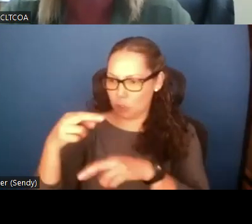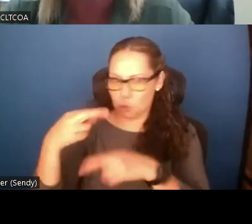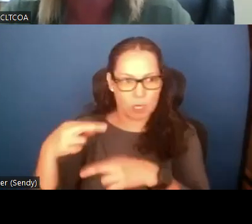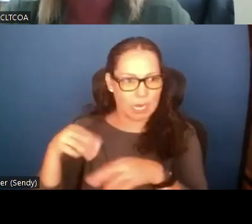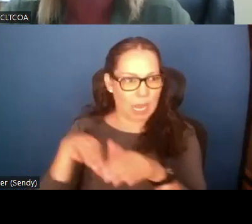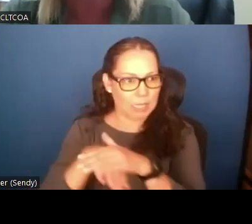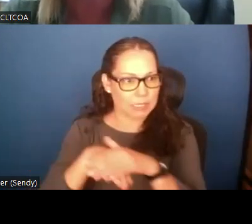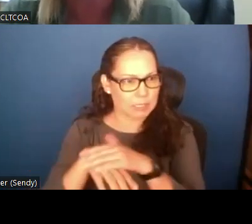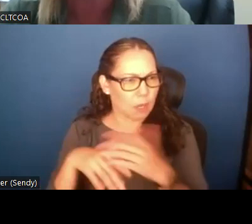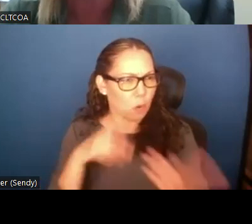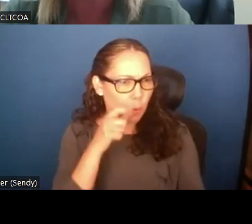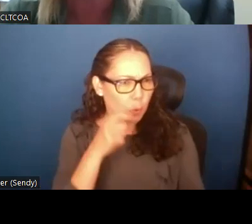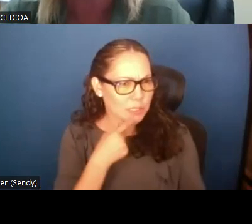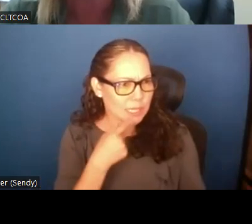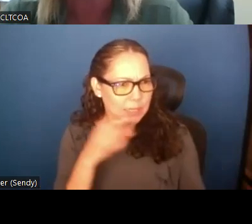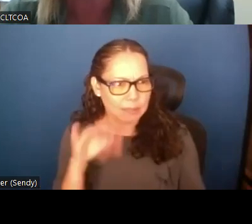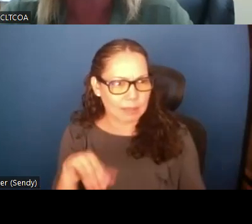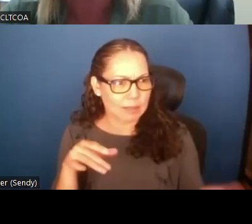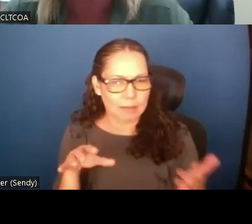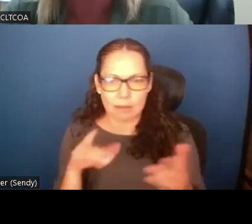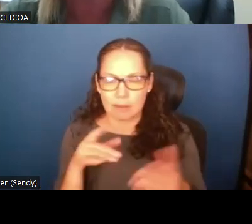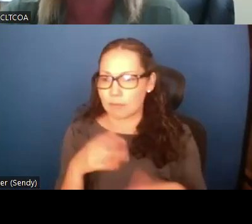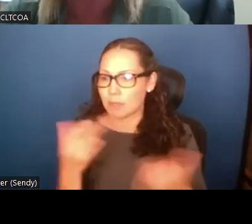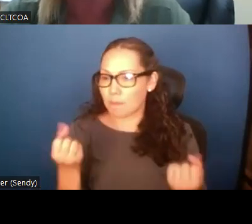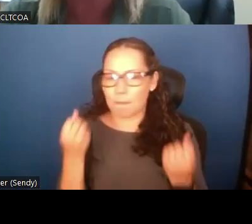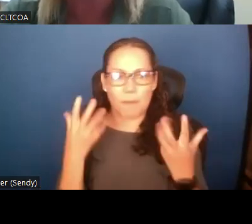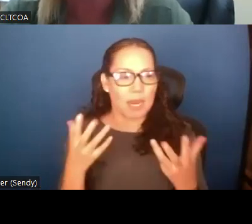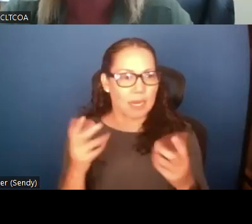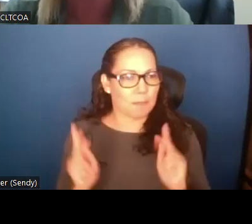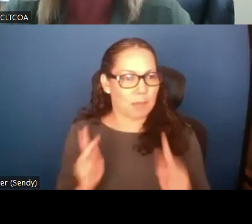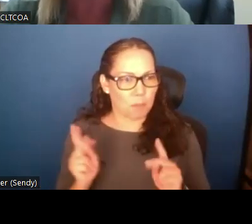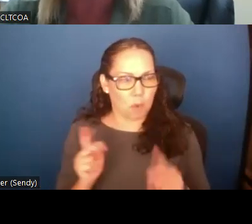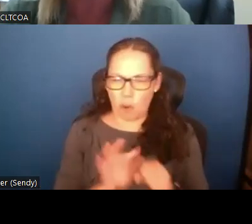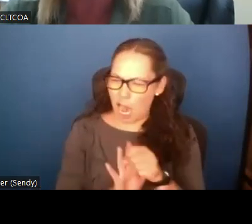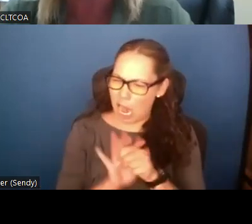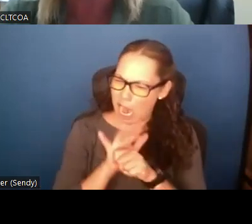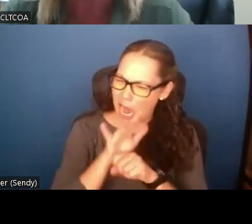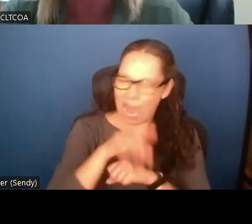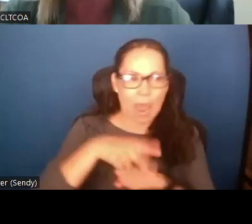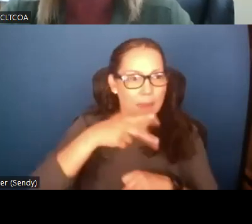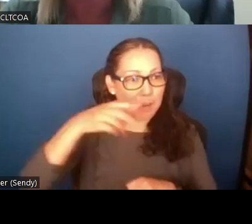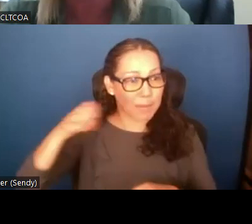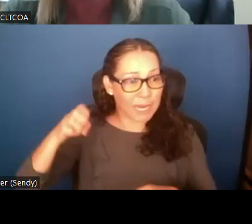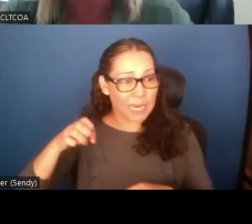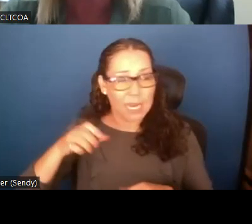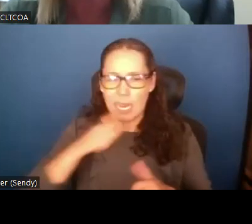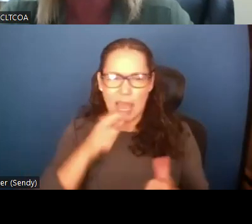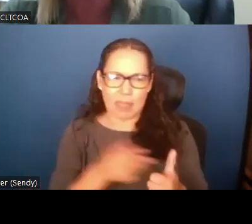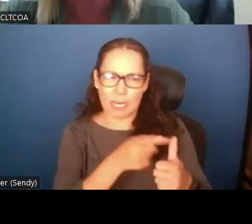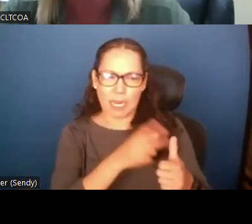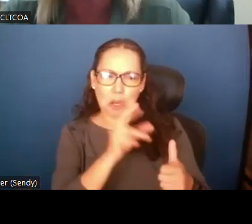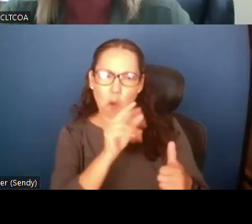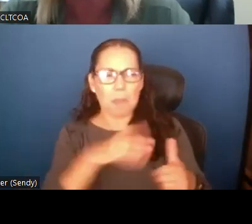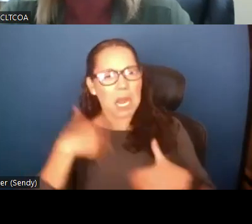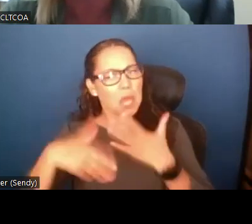some facilities throughout the pandemic and even today that had lots of PPE, maybe not the beginning, but as time went on. And we had